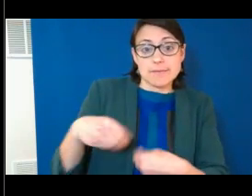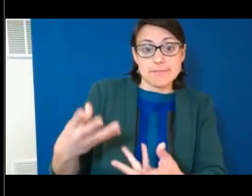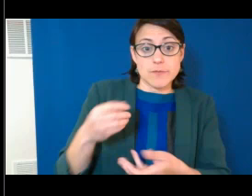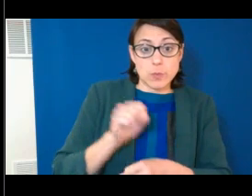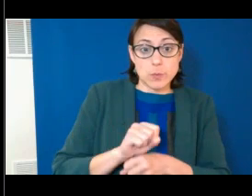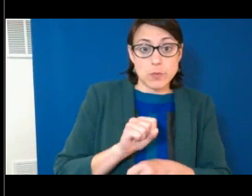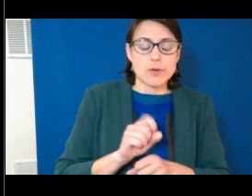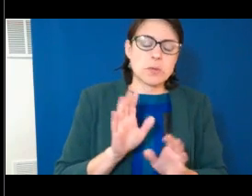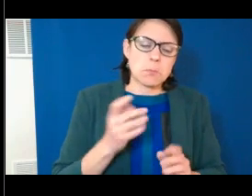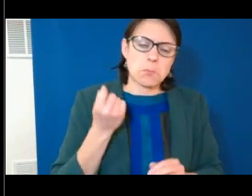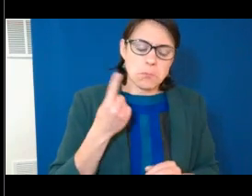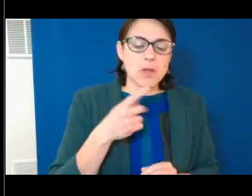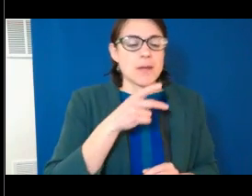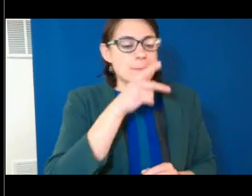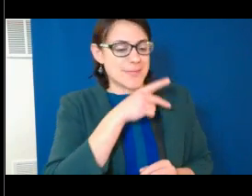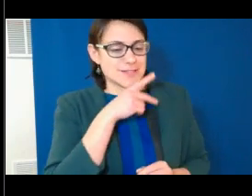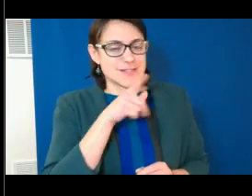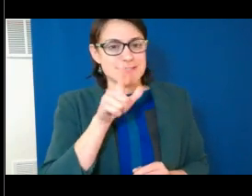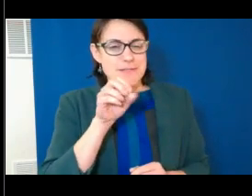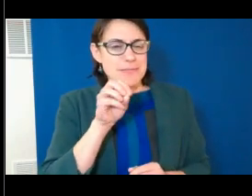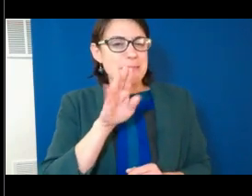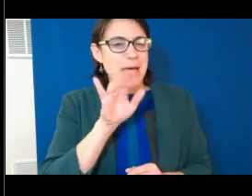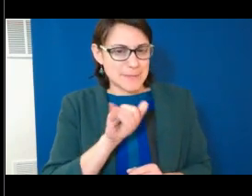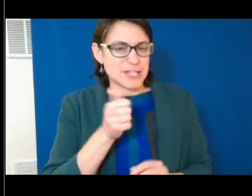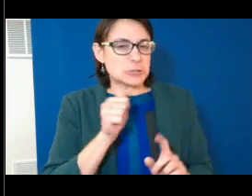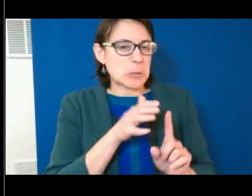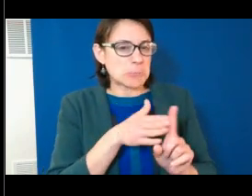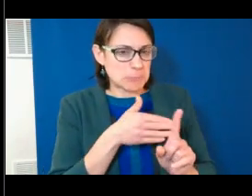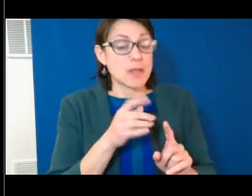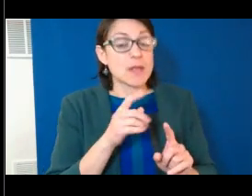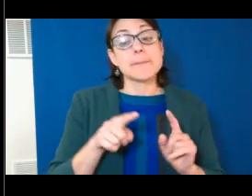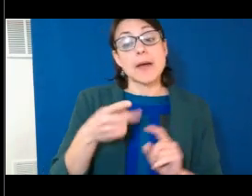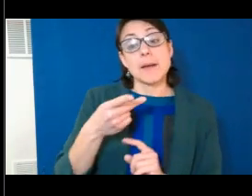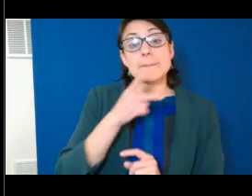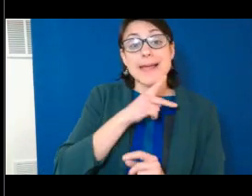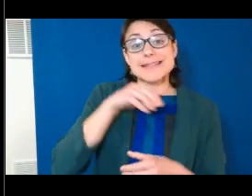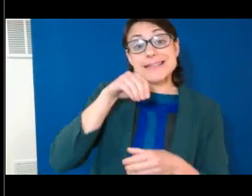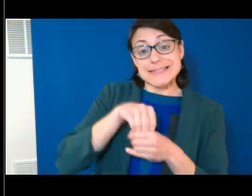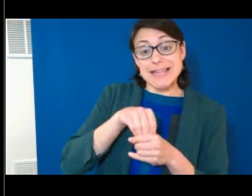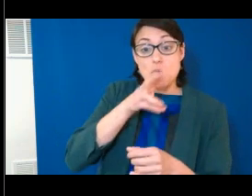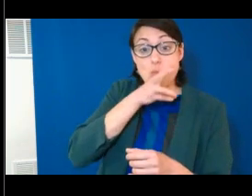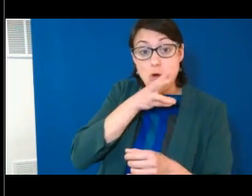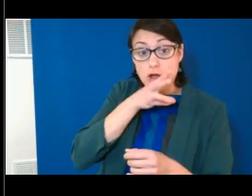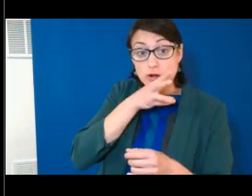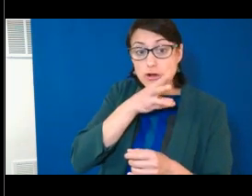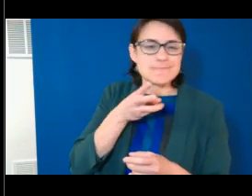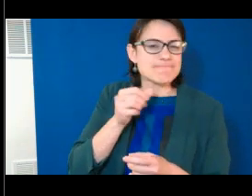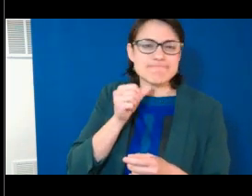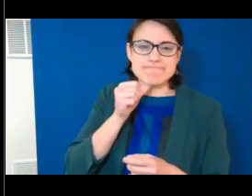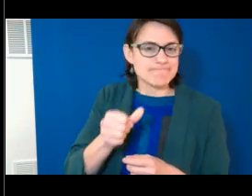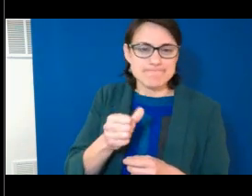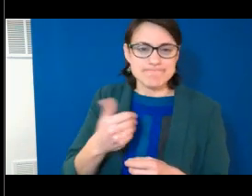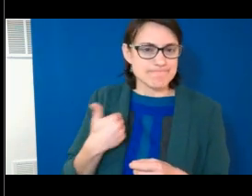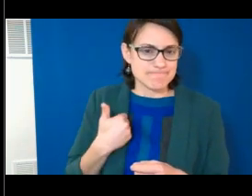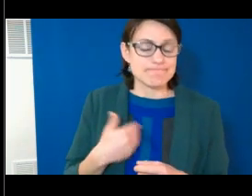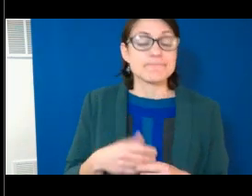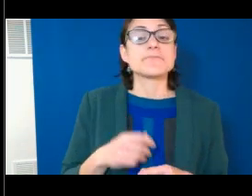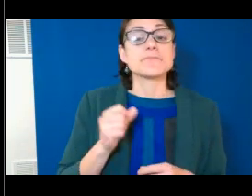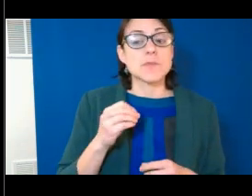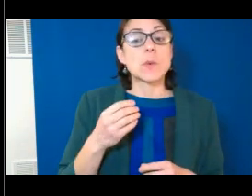plastics lobby, but there's not necessarily a plastics in waterways lobby, right? So we have had some, as I said, with the Proctor